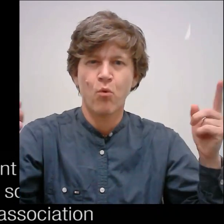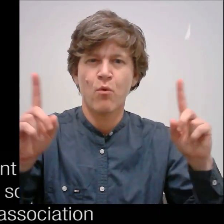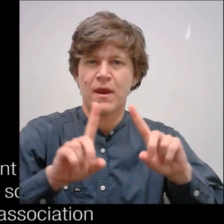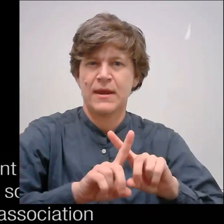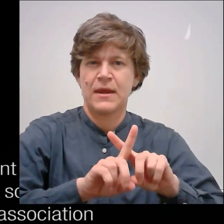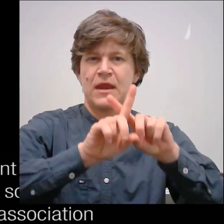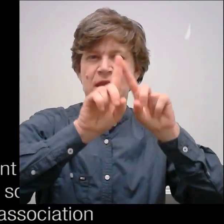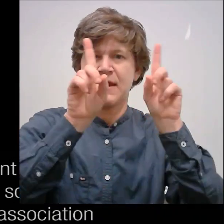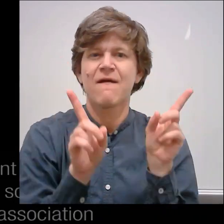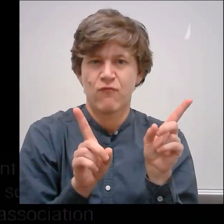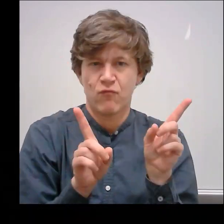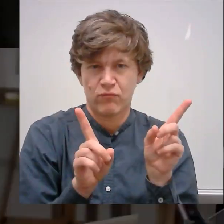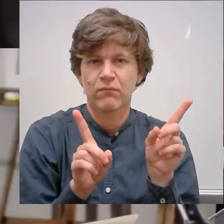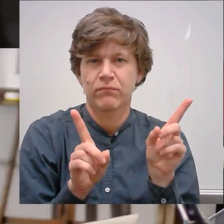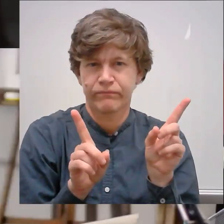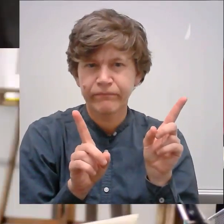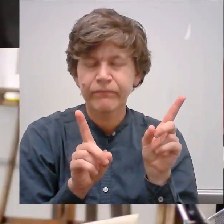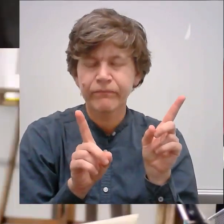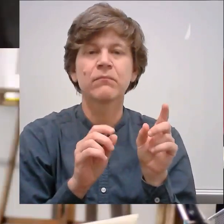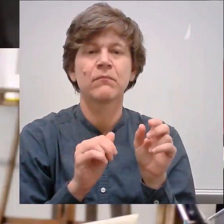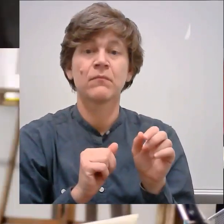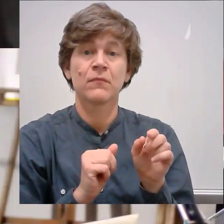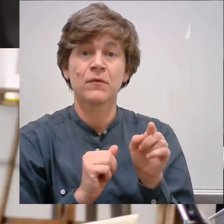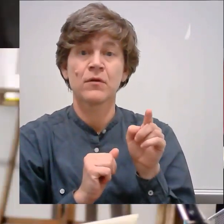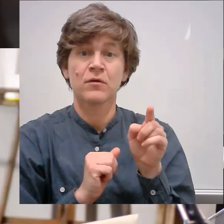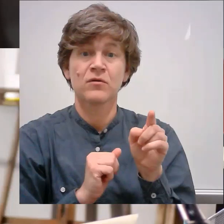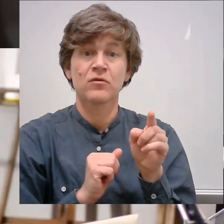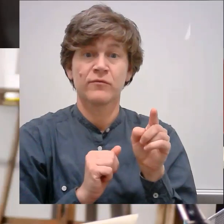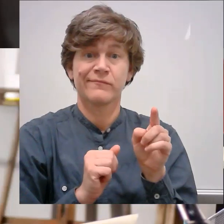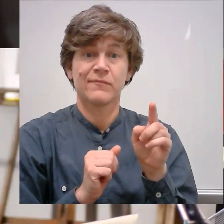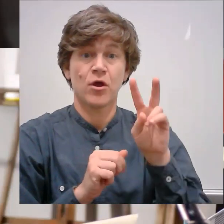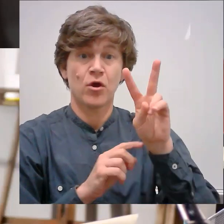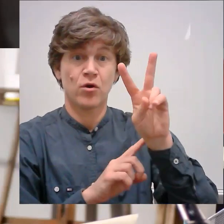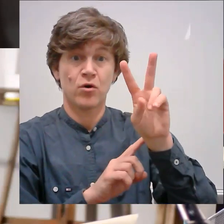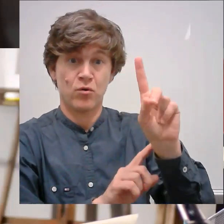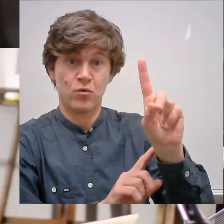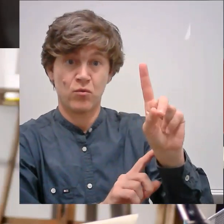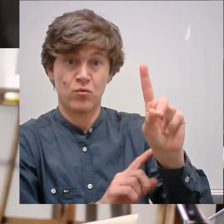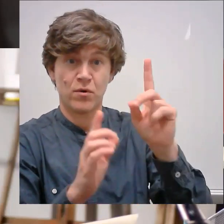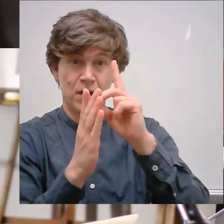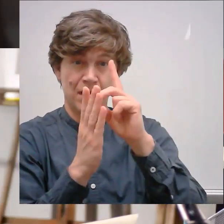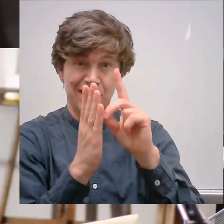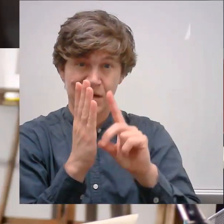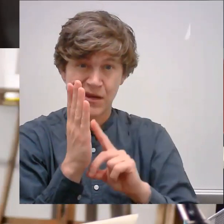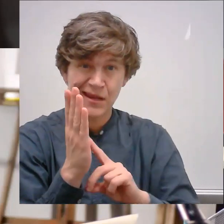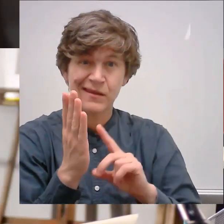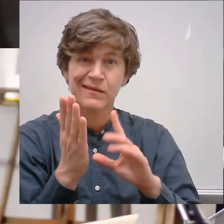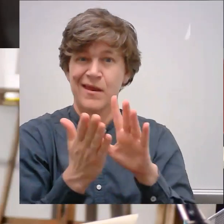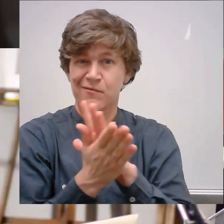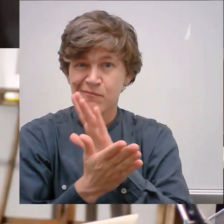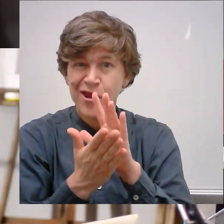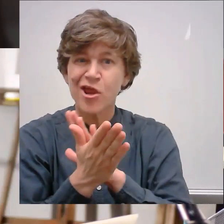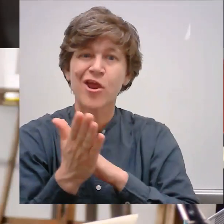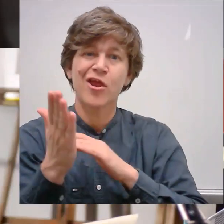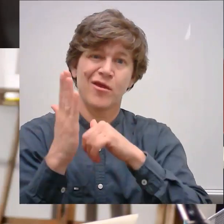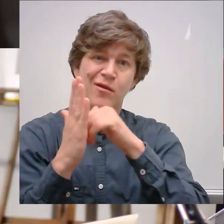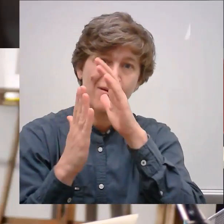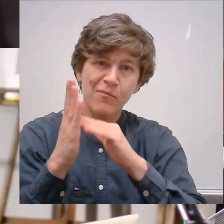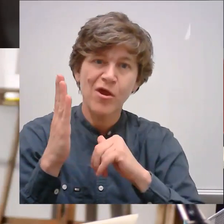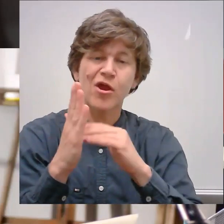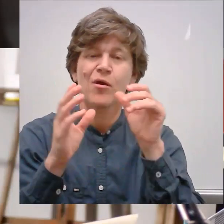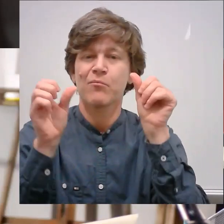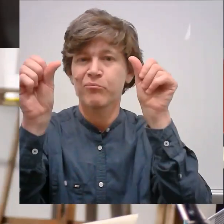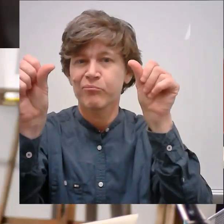or close association. If you consider two dimensional design in any medium or discipline, be it painting,